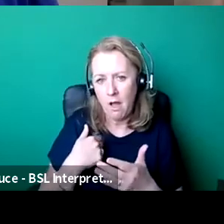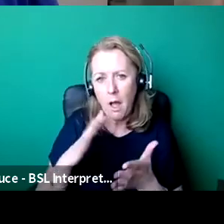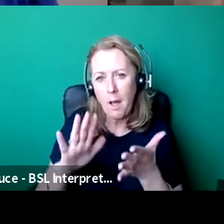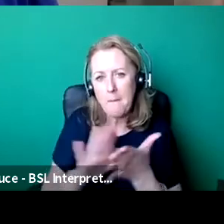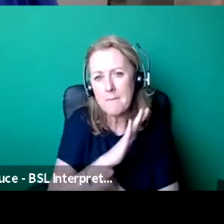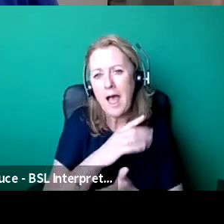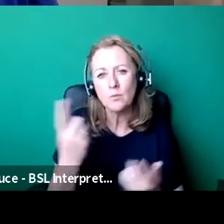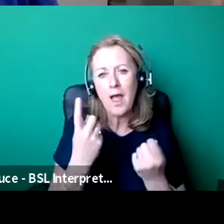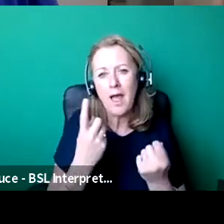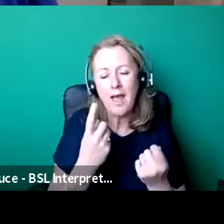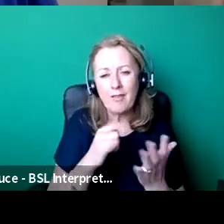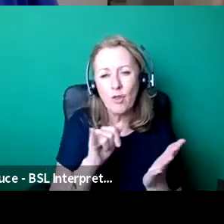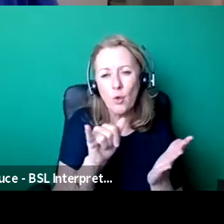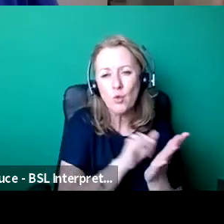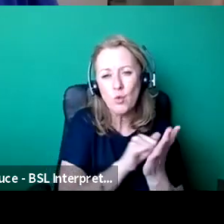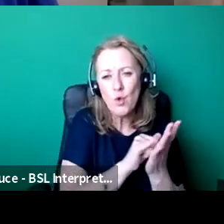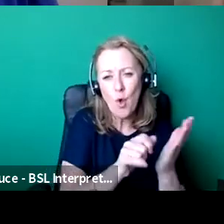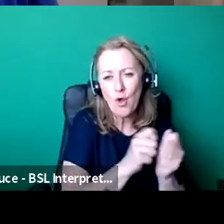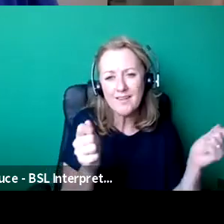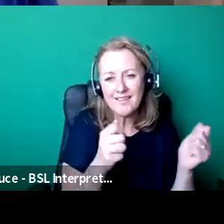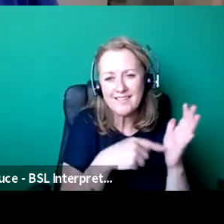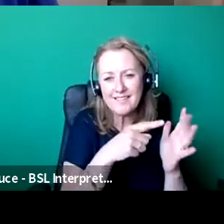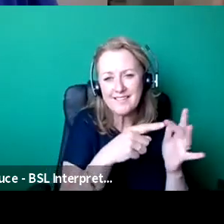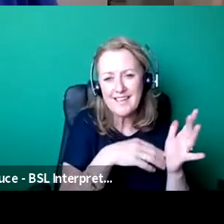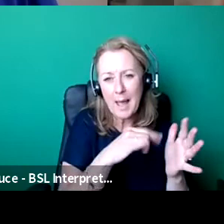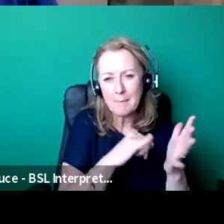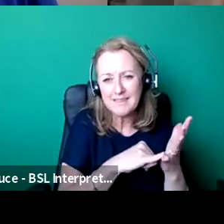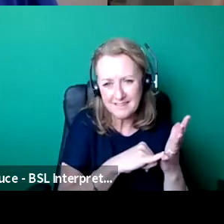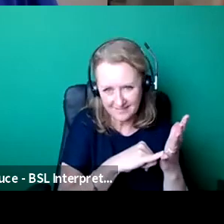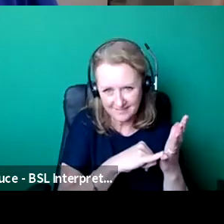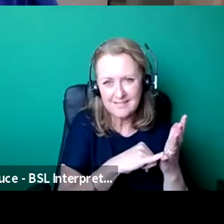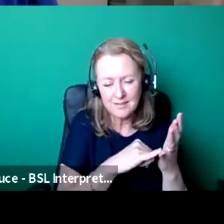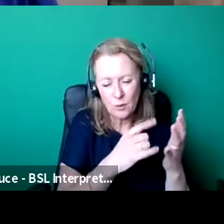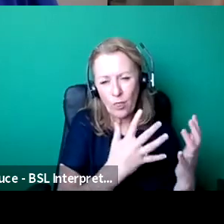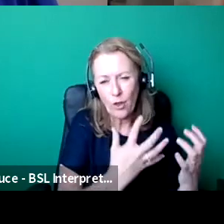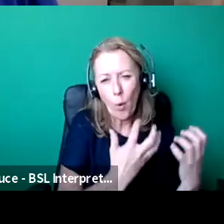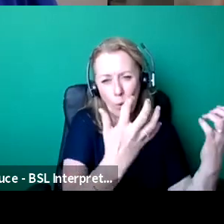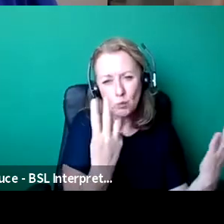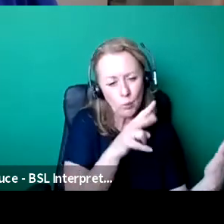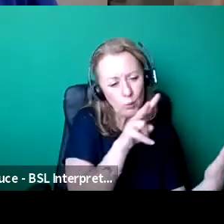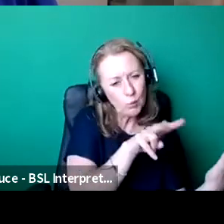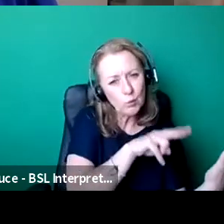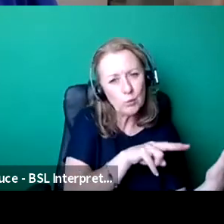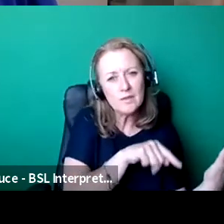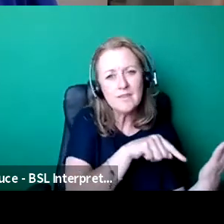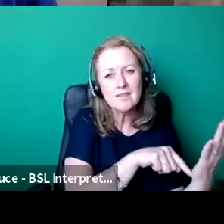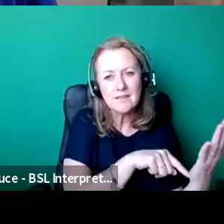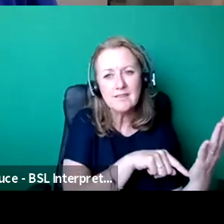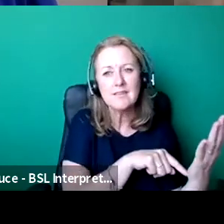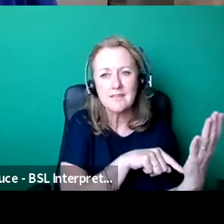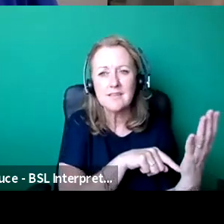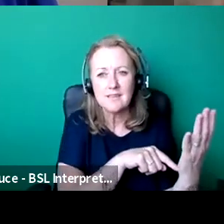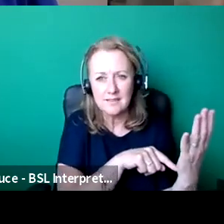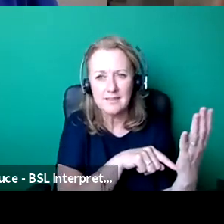York Times. But I would say that my audience, main audience for me and important